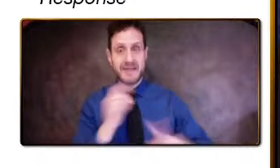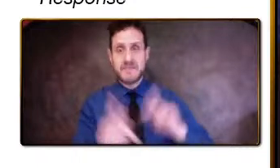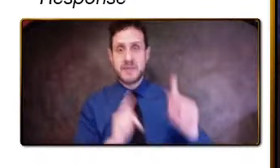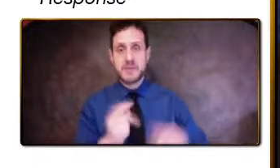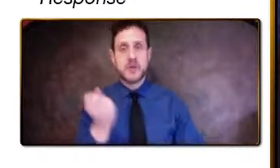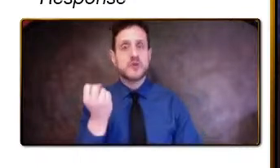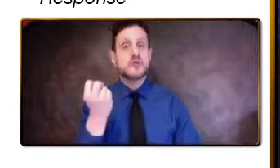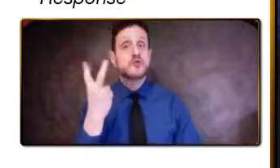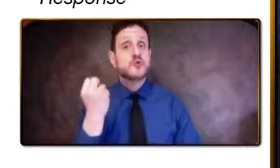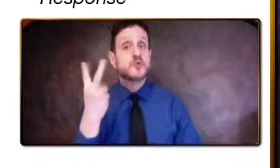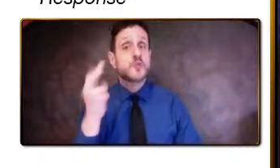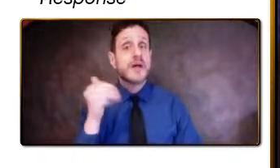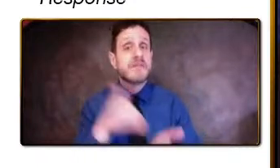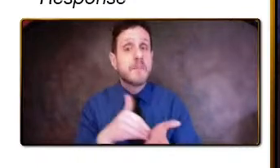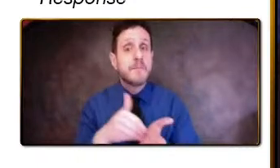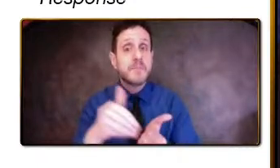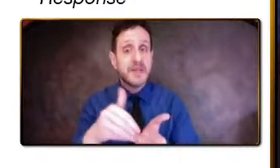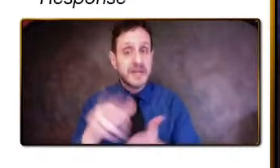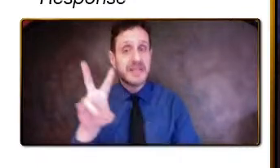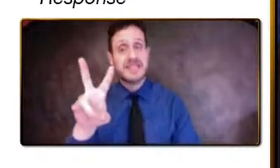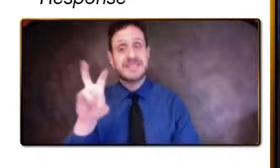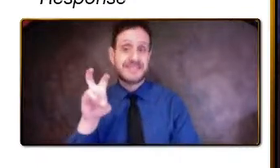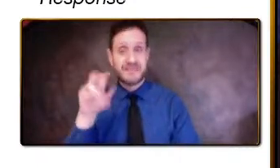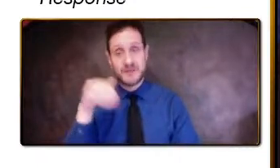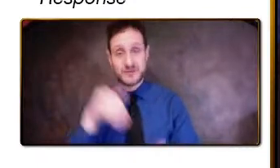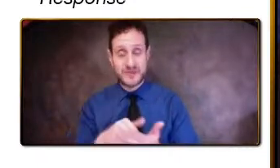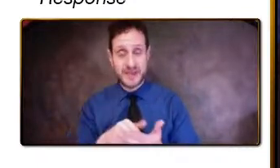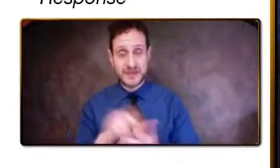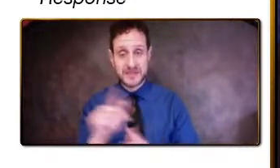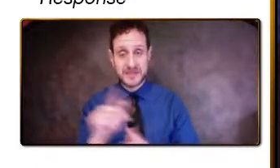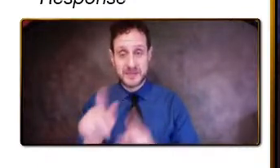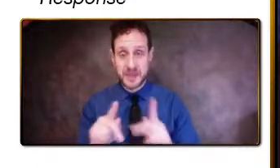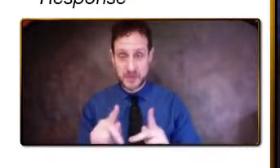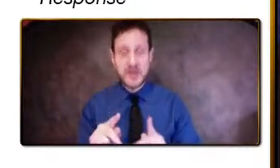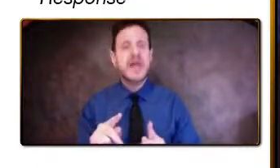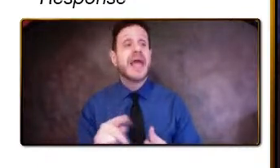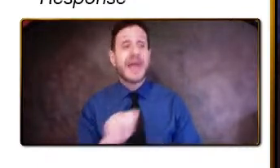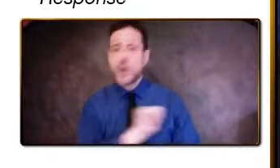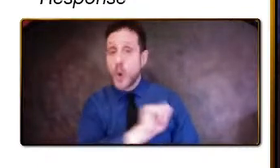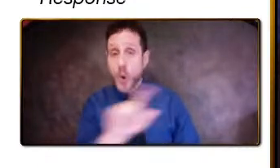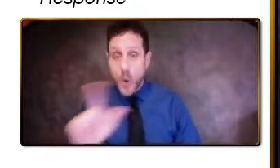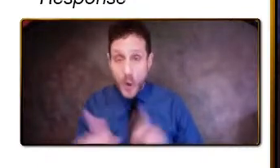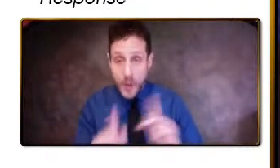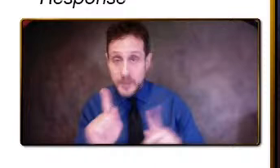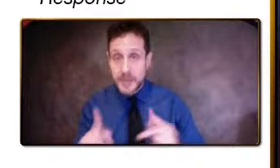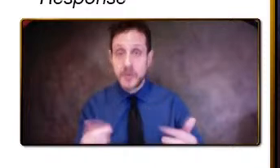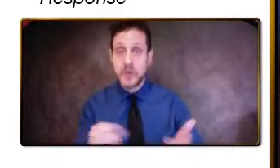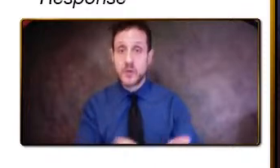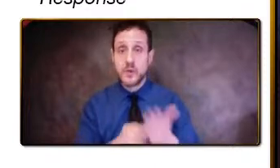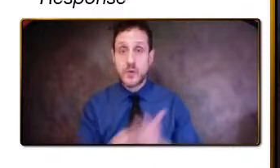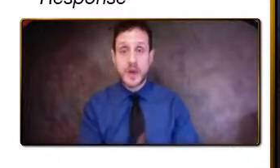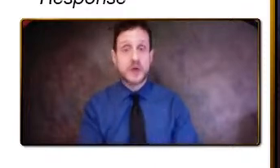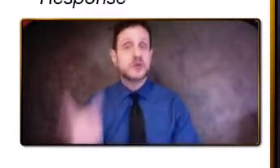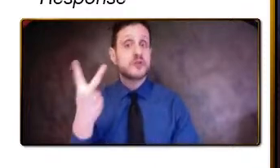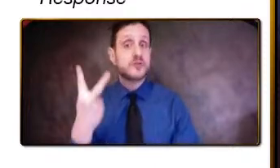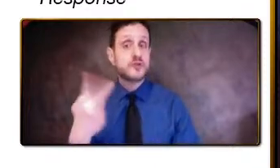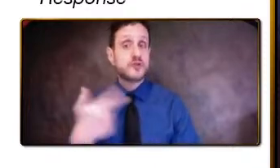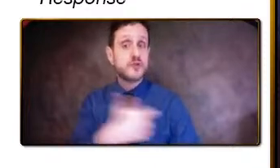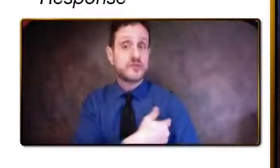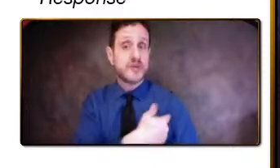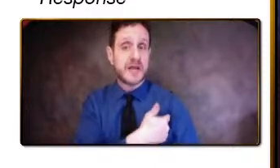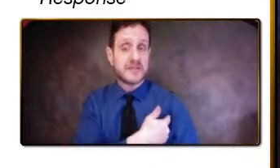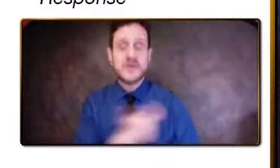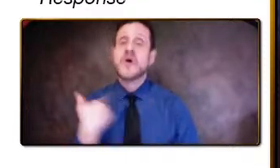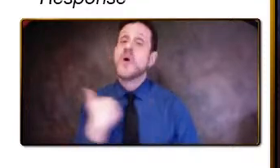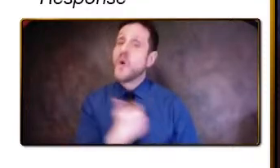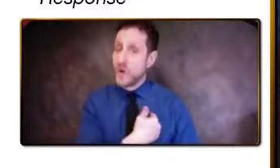12,700,000 people, each of whom needs to get 2 doses. We're all anxious to get vaccinated, but in these next few weeks at